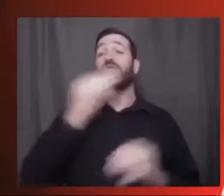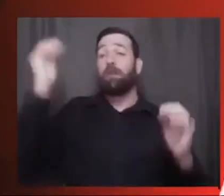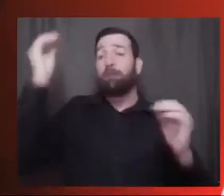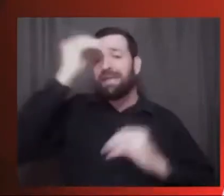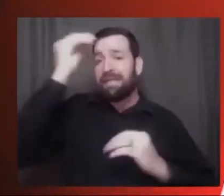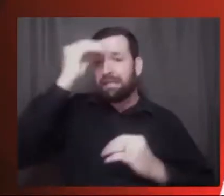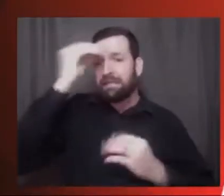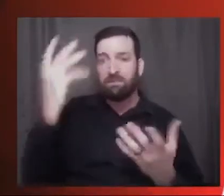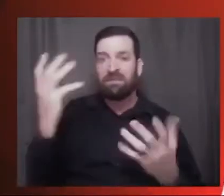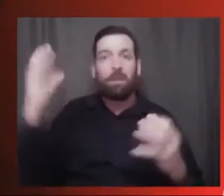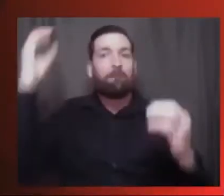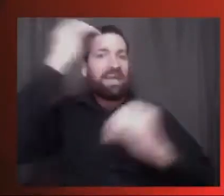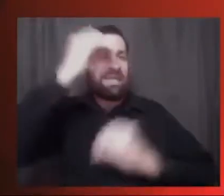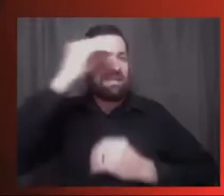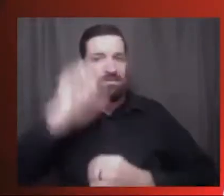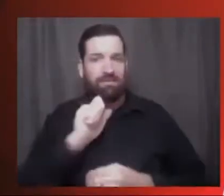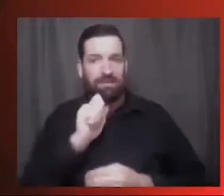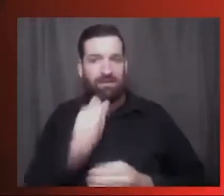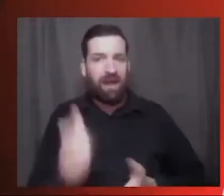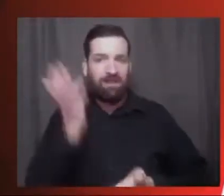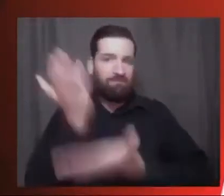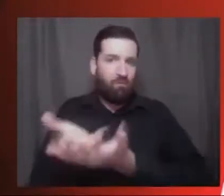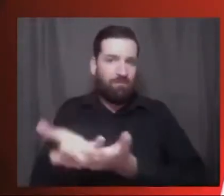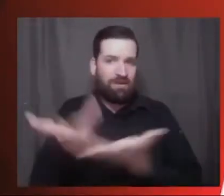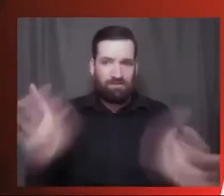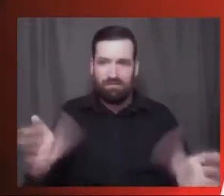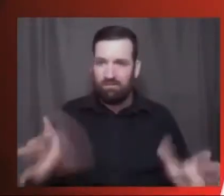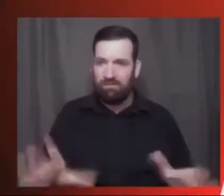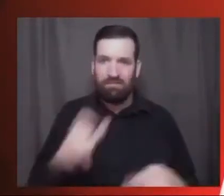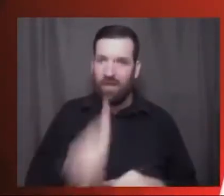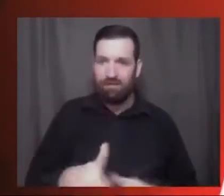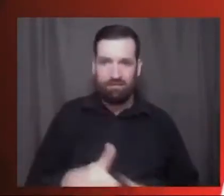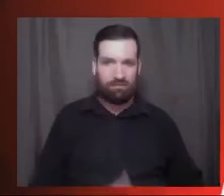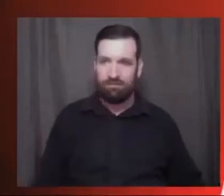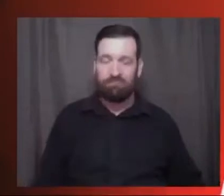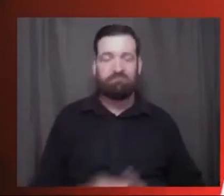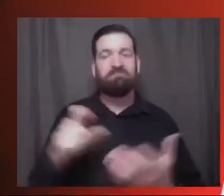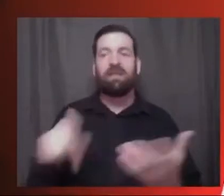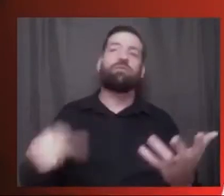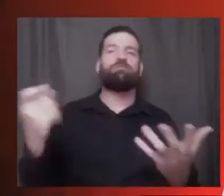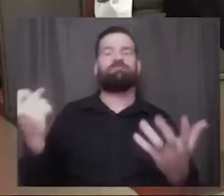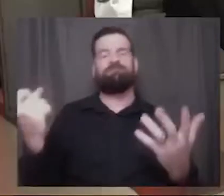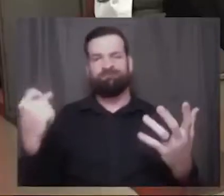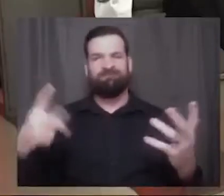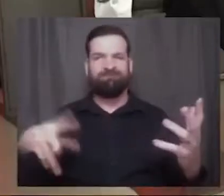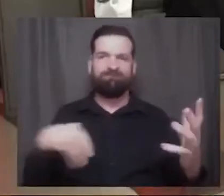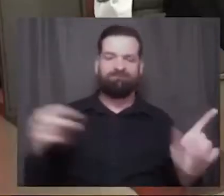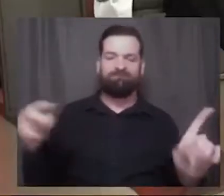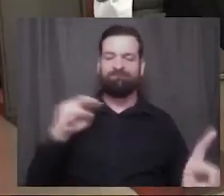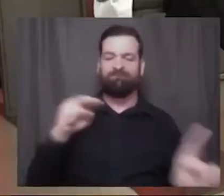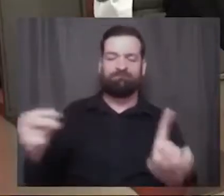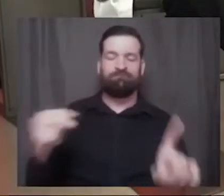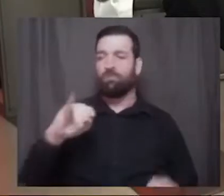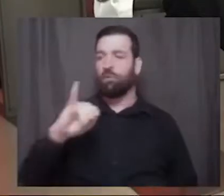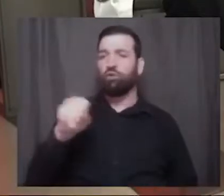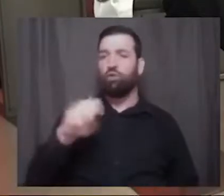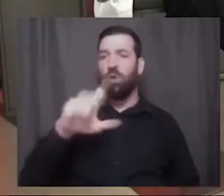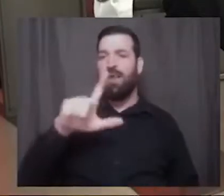not anything proven fact. So you have to take that with a grain of salt. Joellen has a question, and